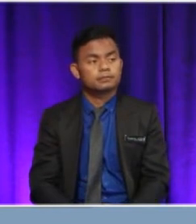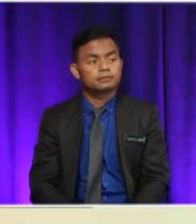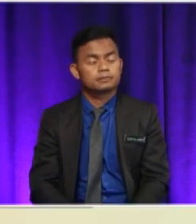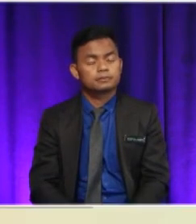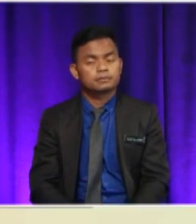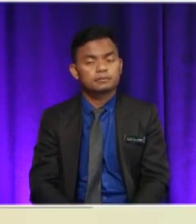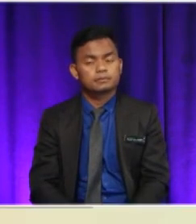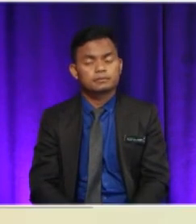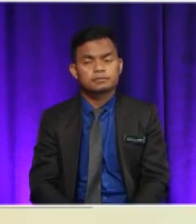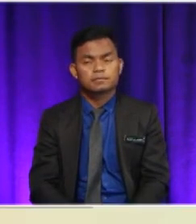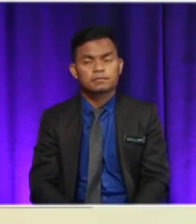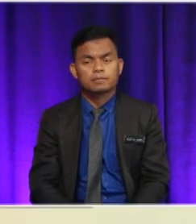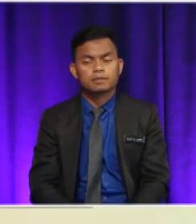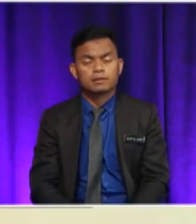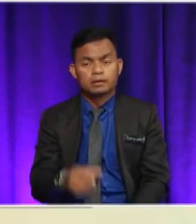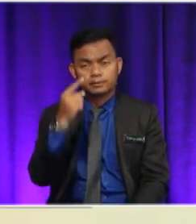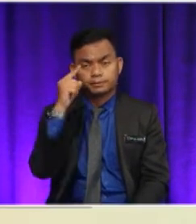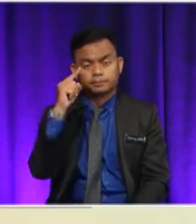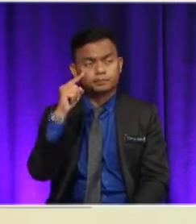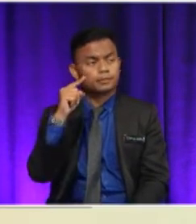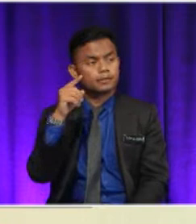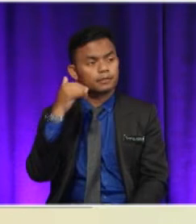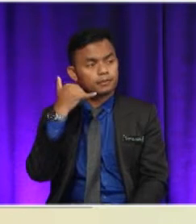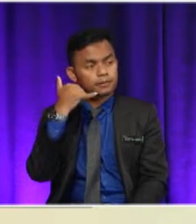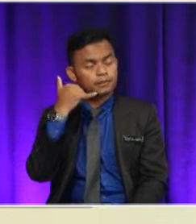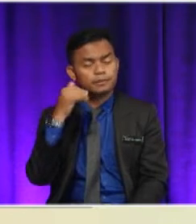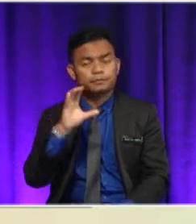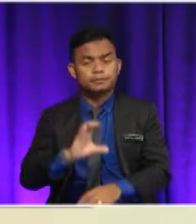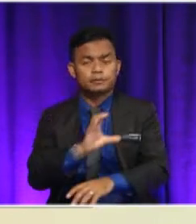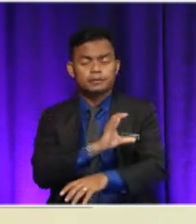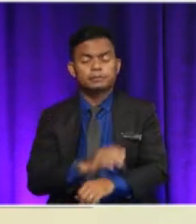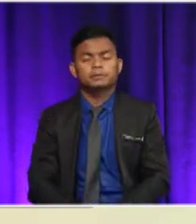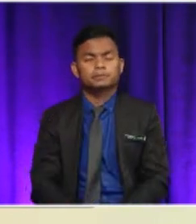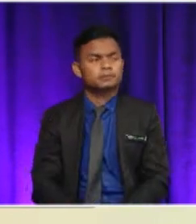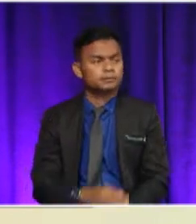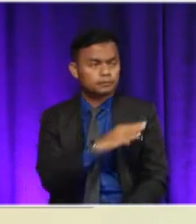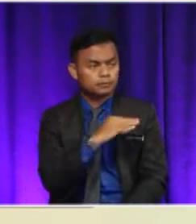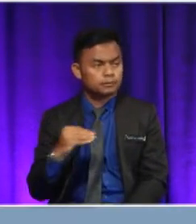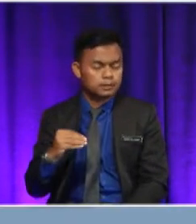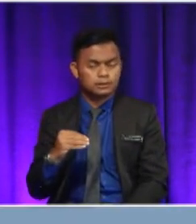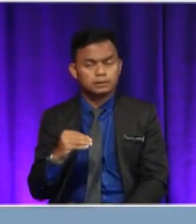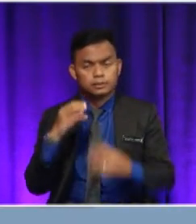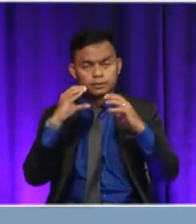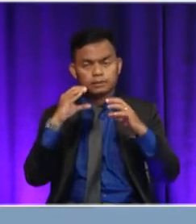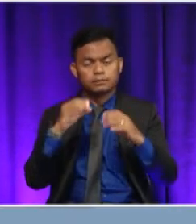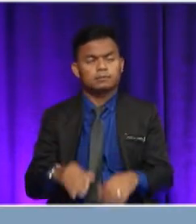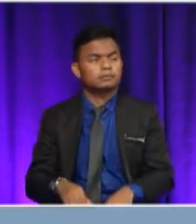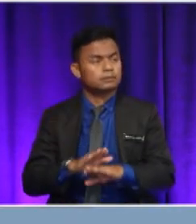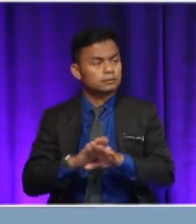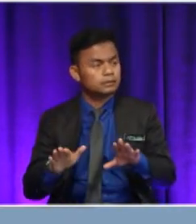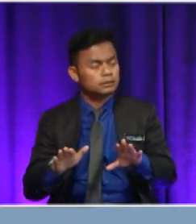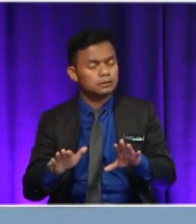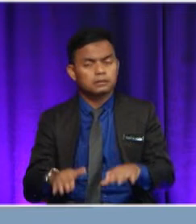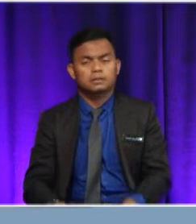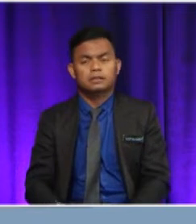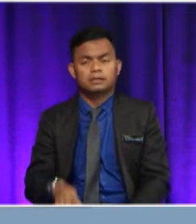batteries for the video phone and laptop. Hence, it is said that the batteries not specifically weighed 40